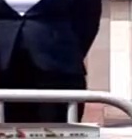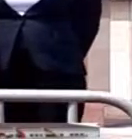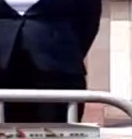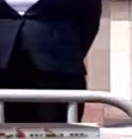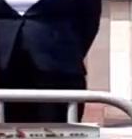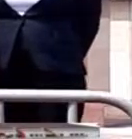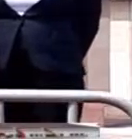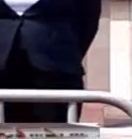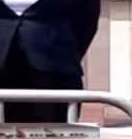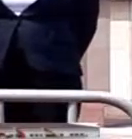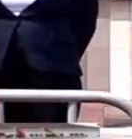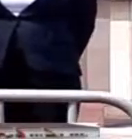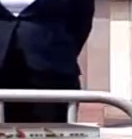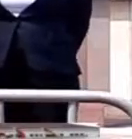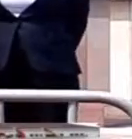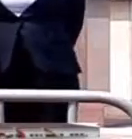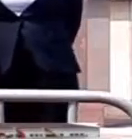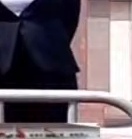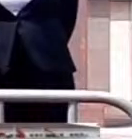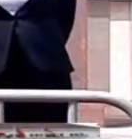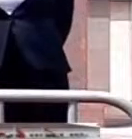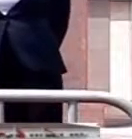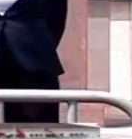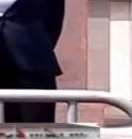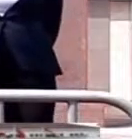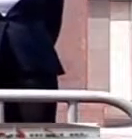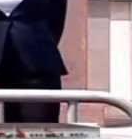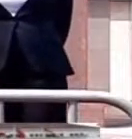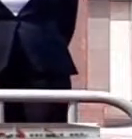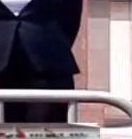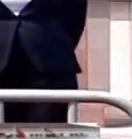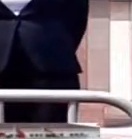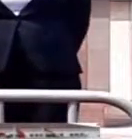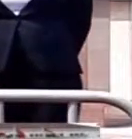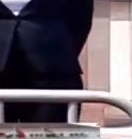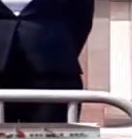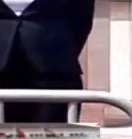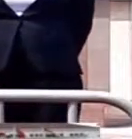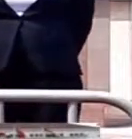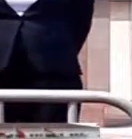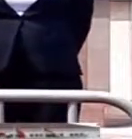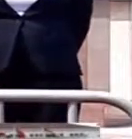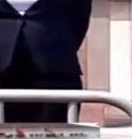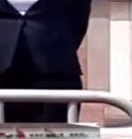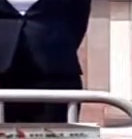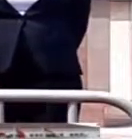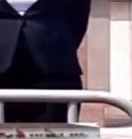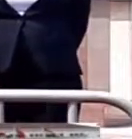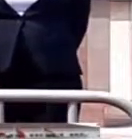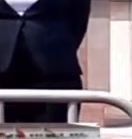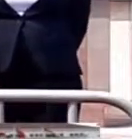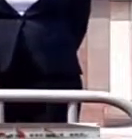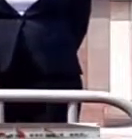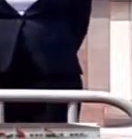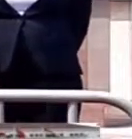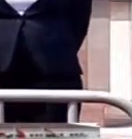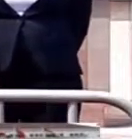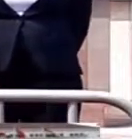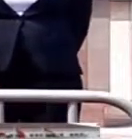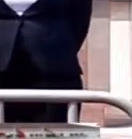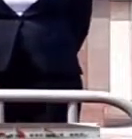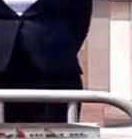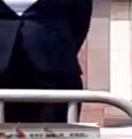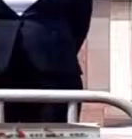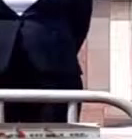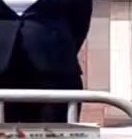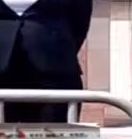multiple serial numbers, etc., which are all infractions, and you strike them out, you have to call a